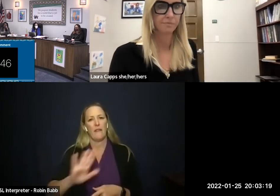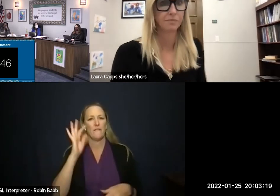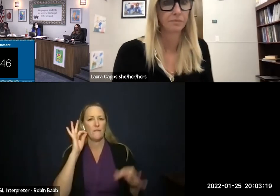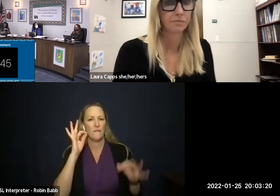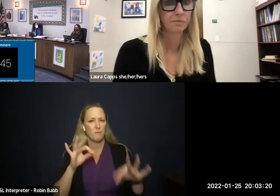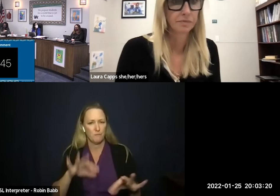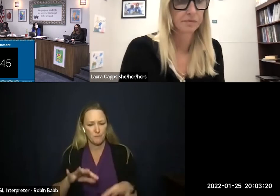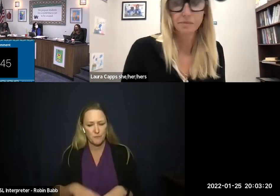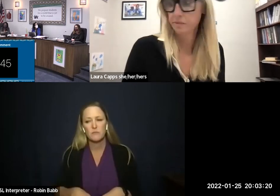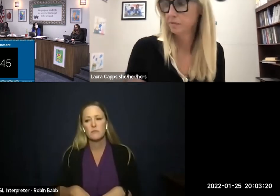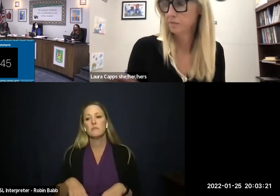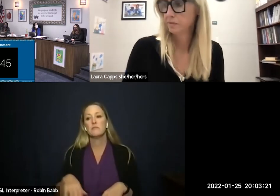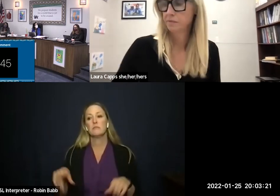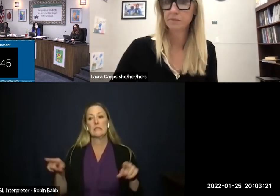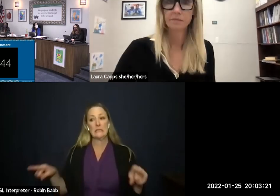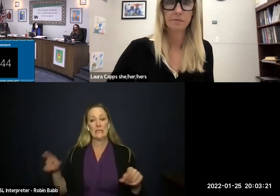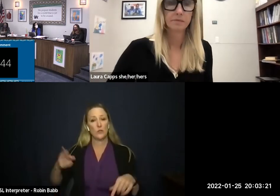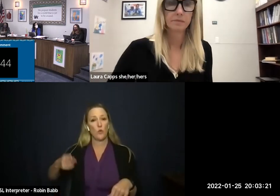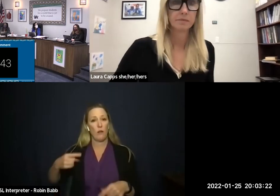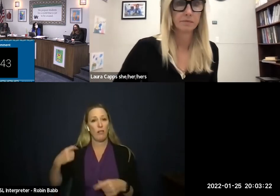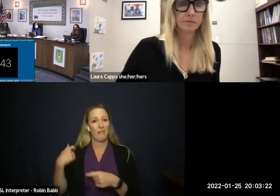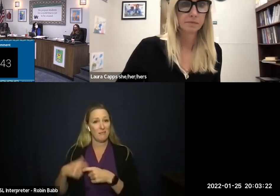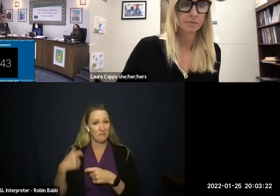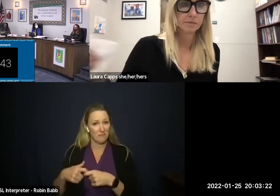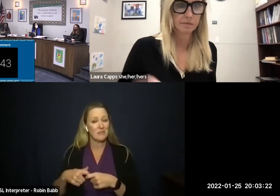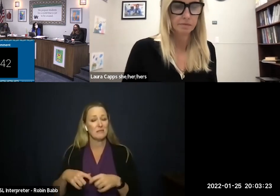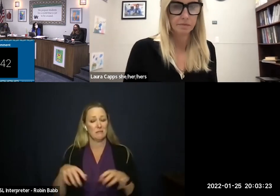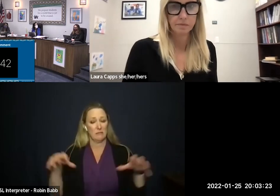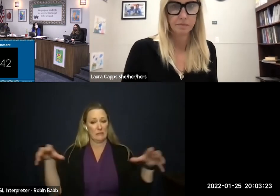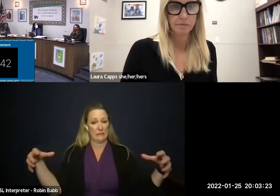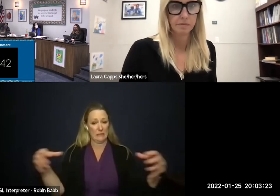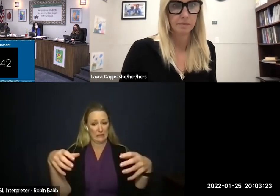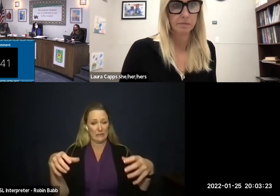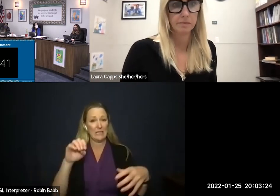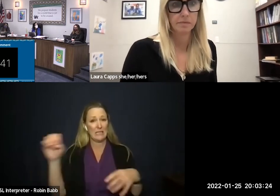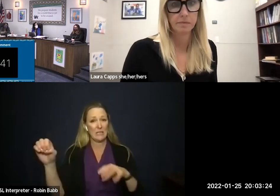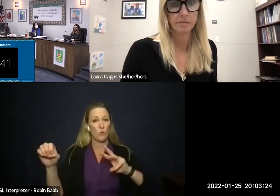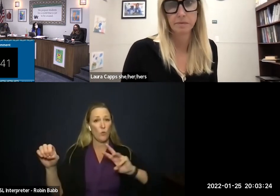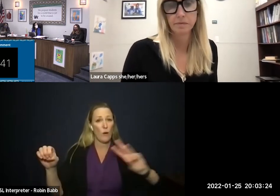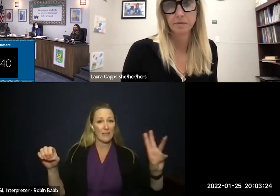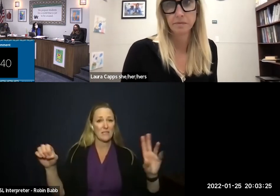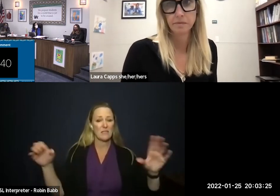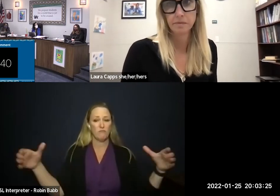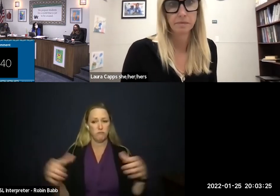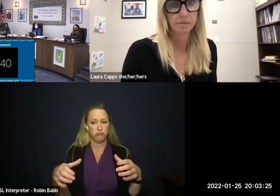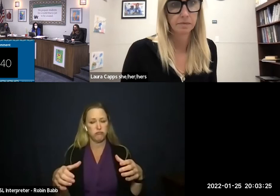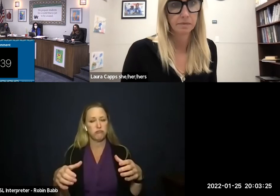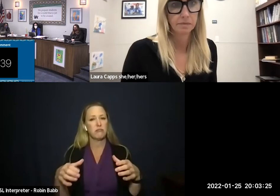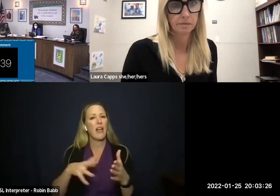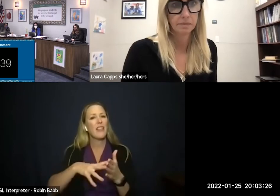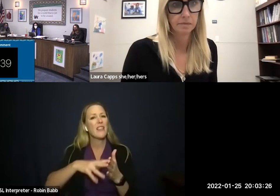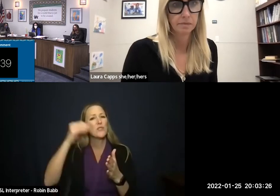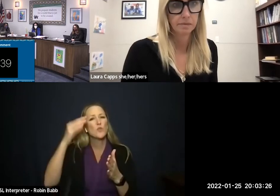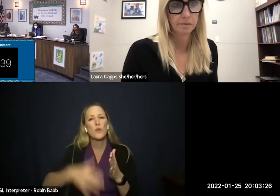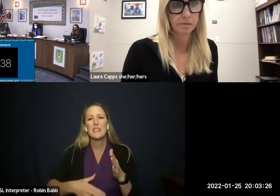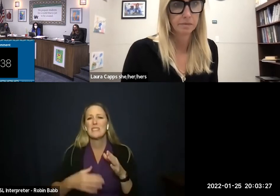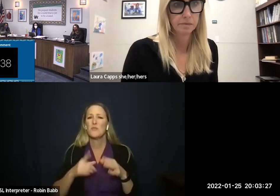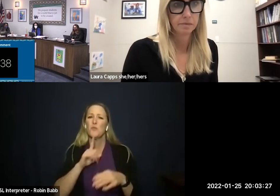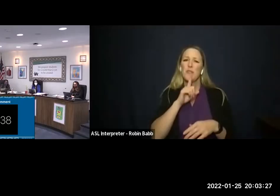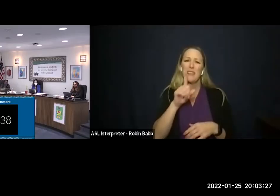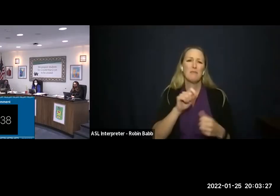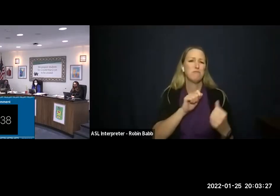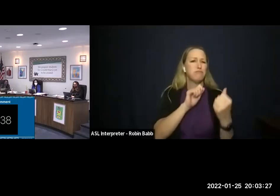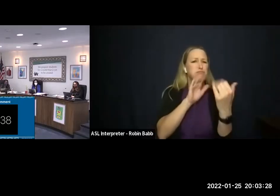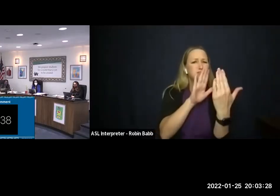neighborhoods in the area the east side and the west side should be kept together because they are communities whose students face so similar so many similar